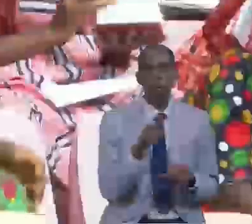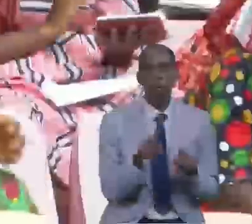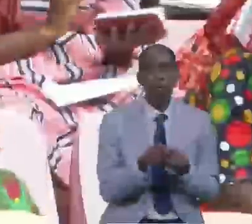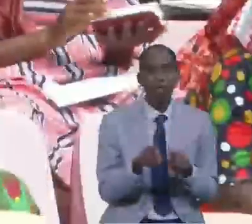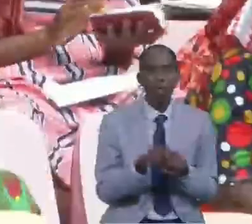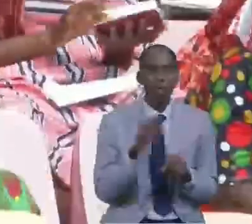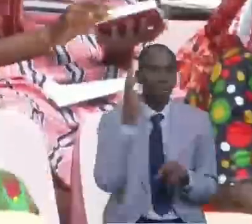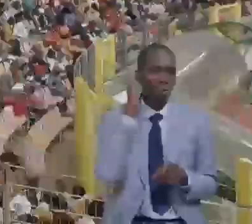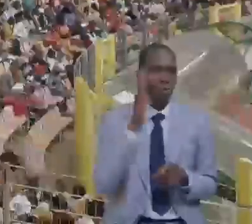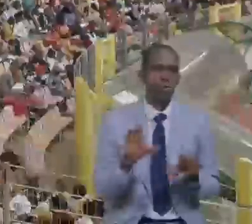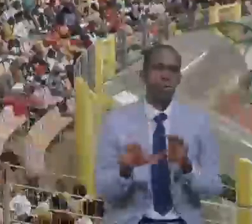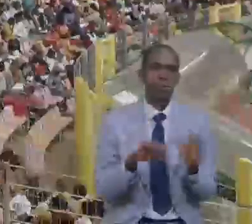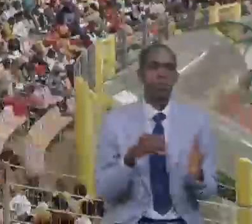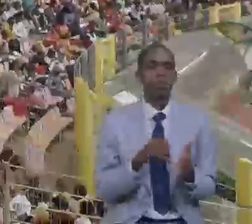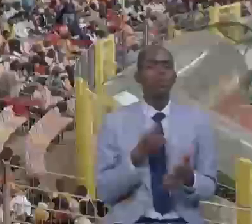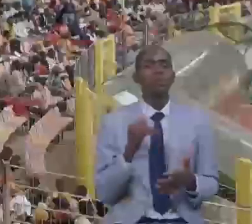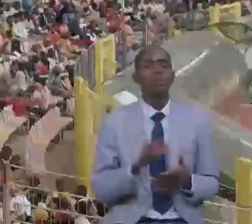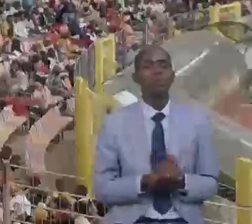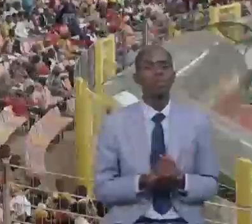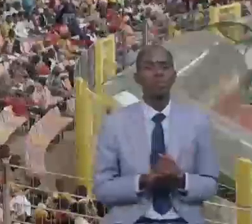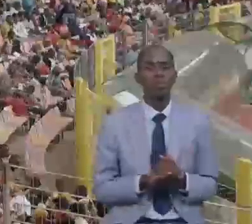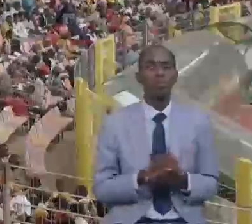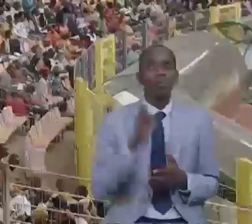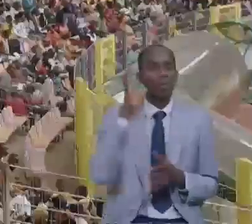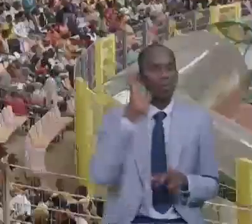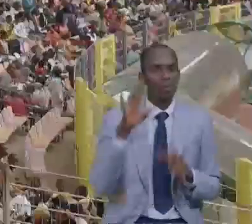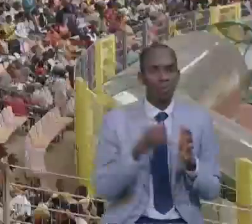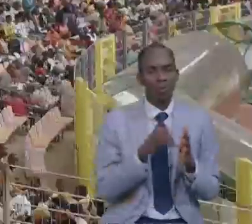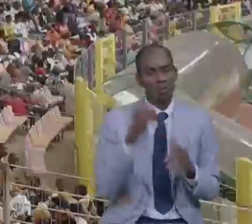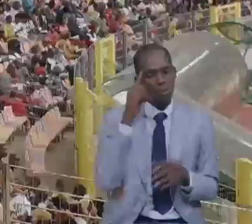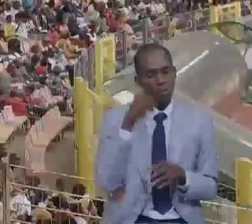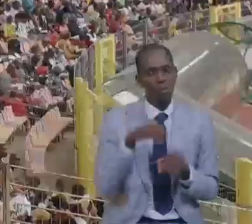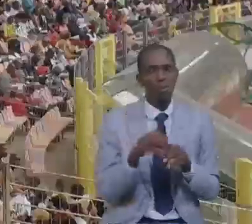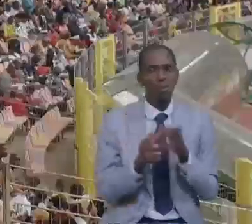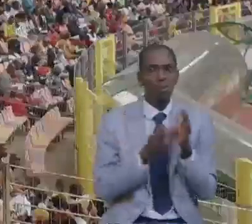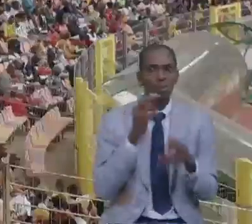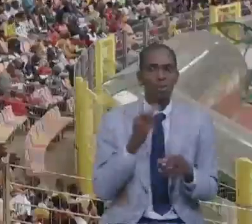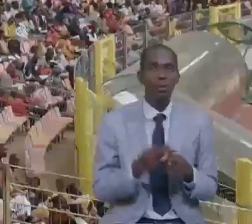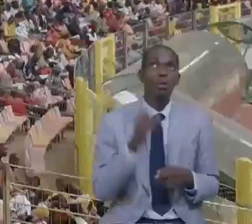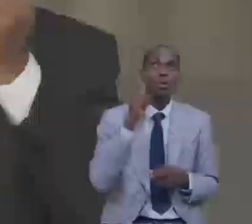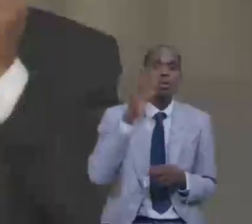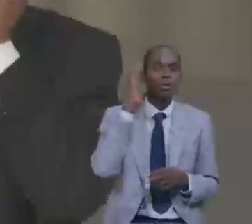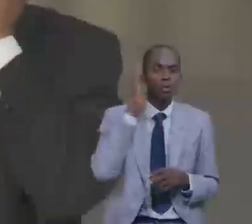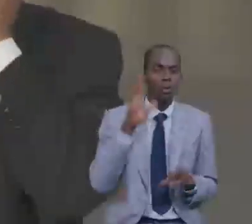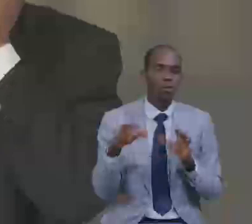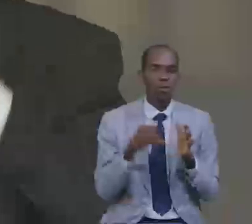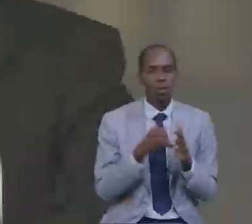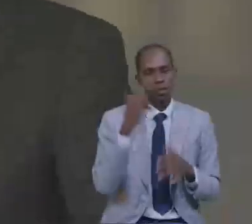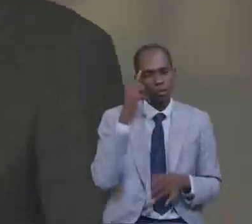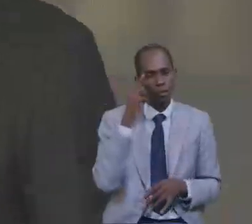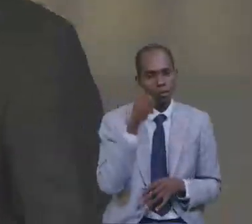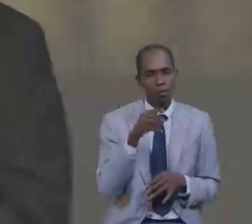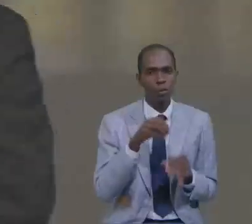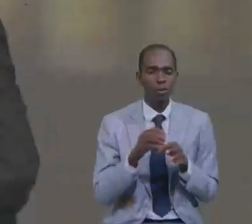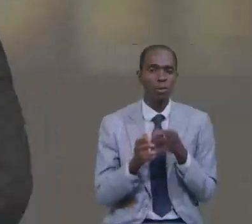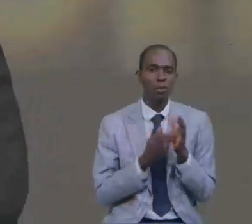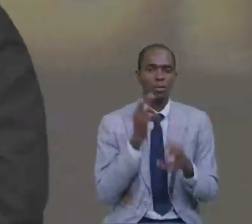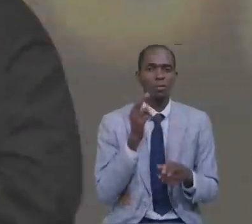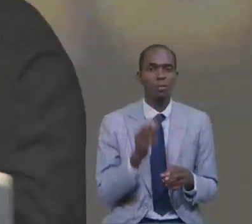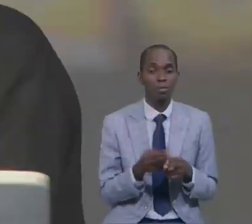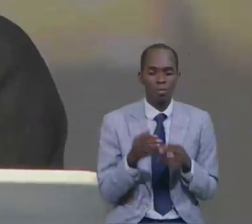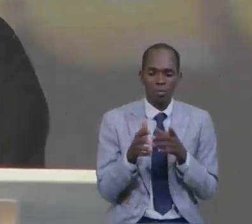will do it. Christians, believers, children of God should